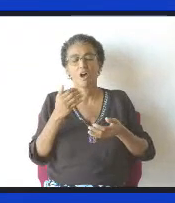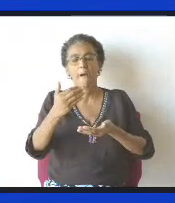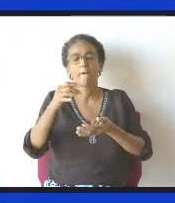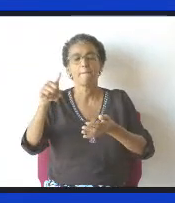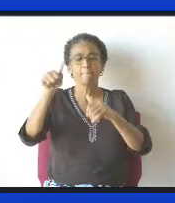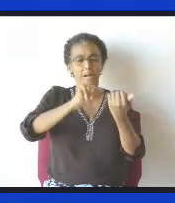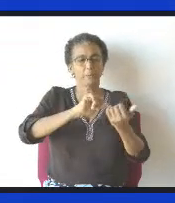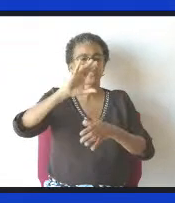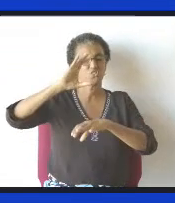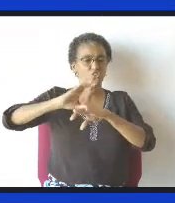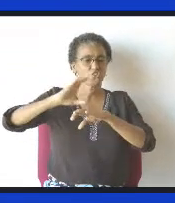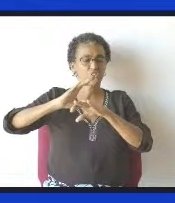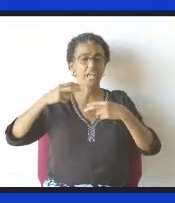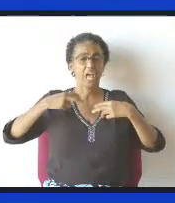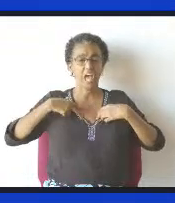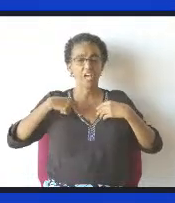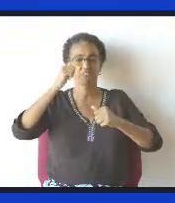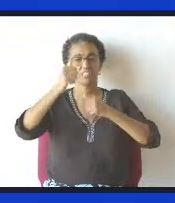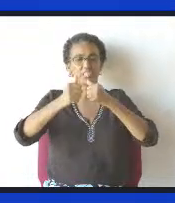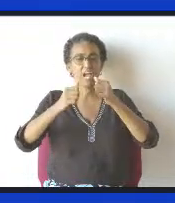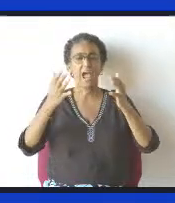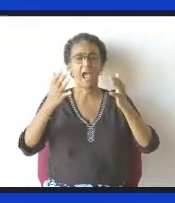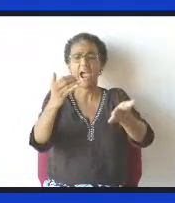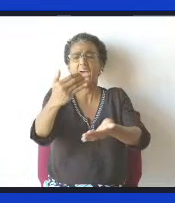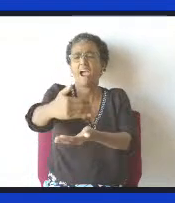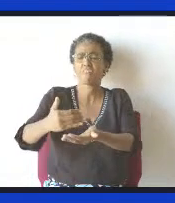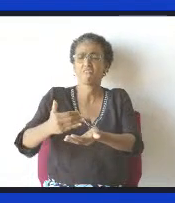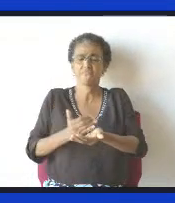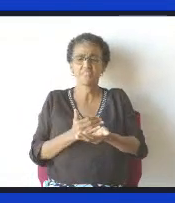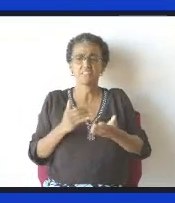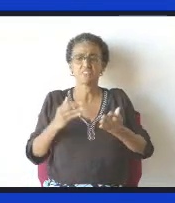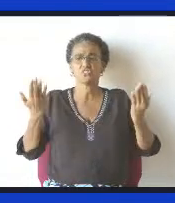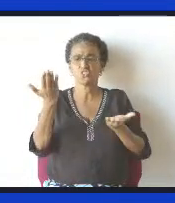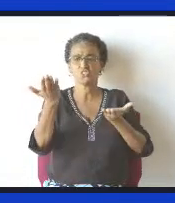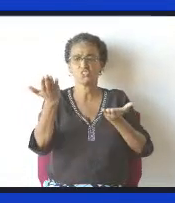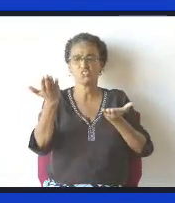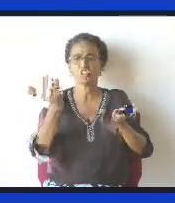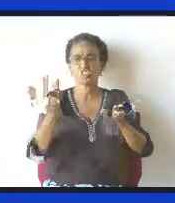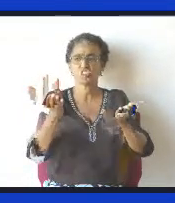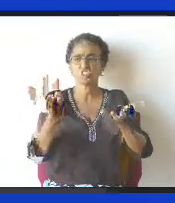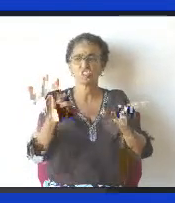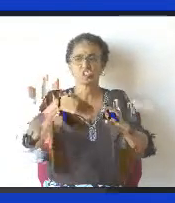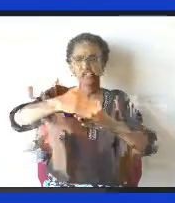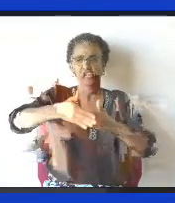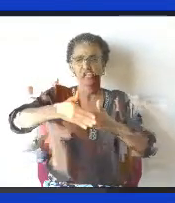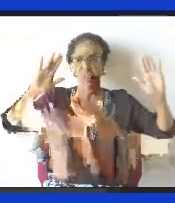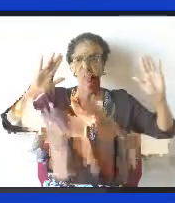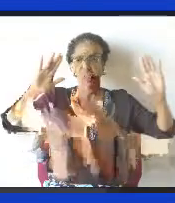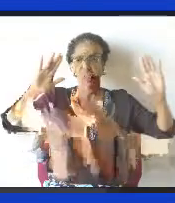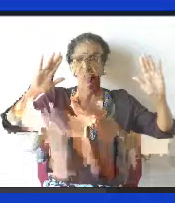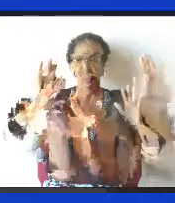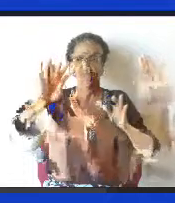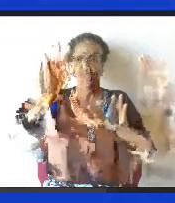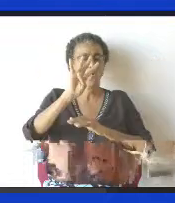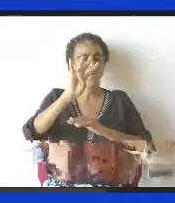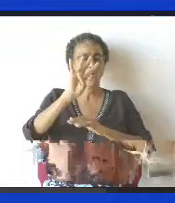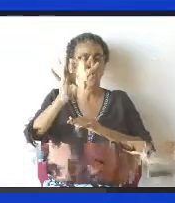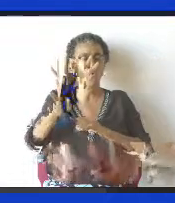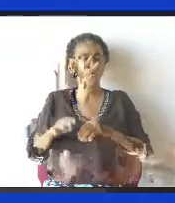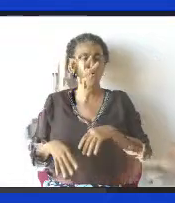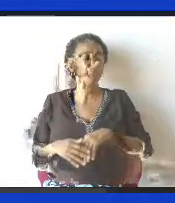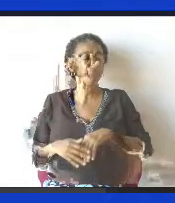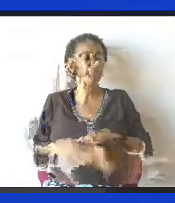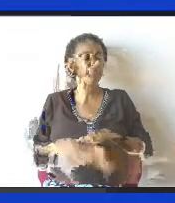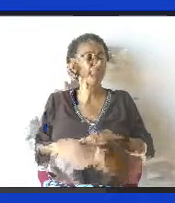service on Sunday. That's next Sunday at 4 p.m. And this is our sister church in